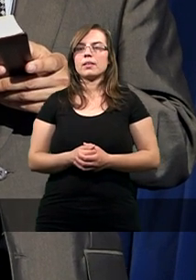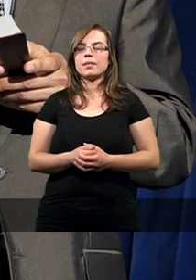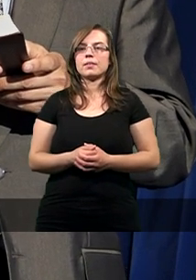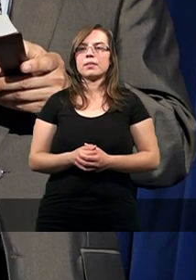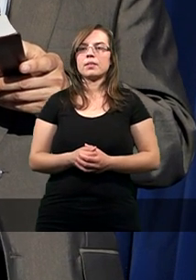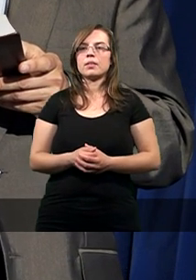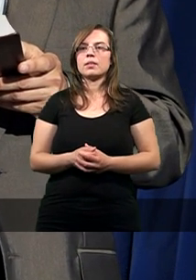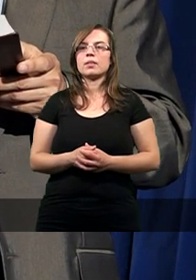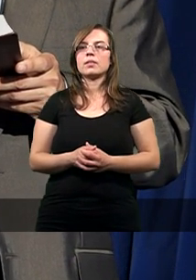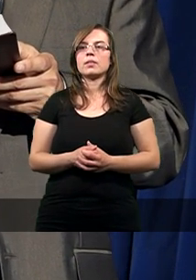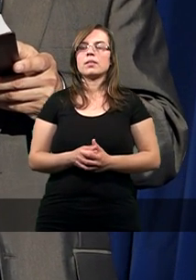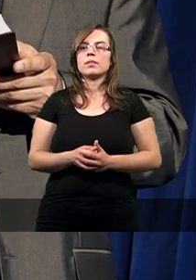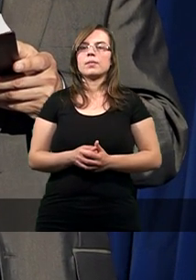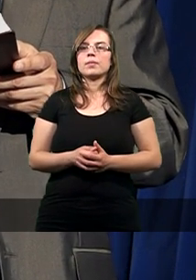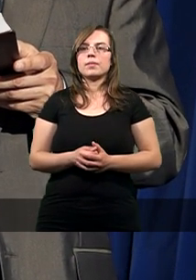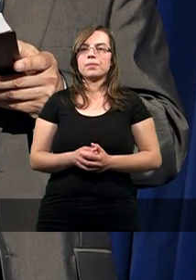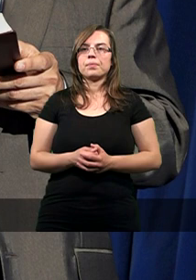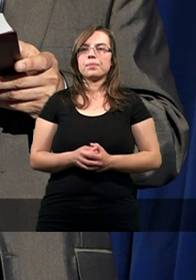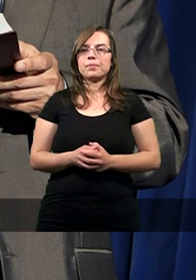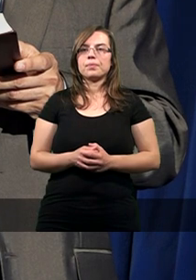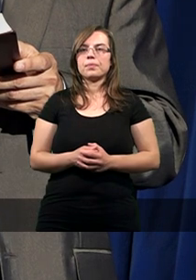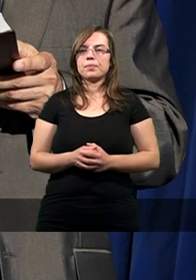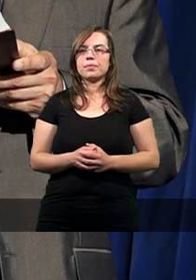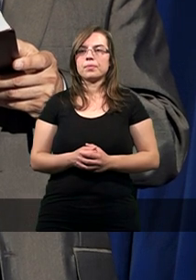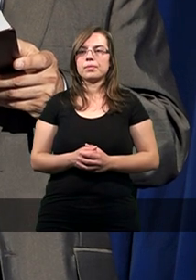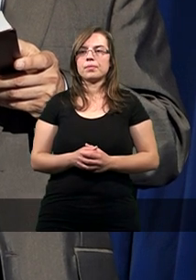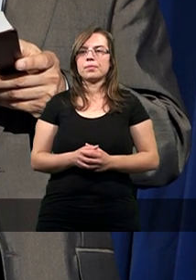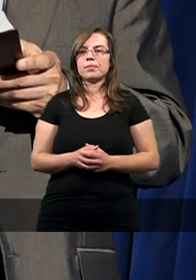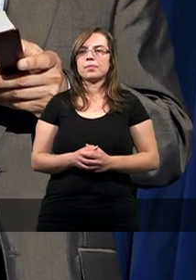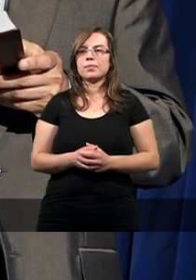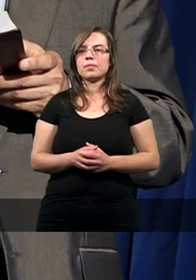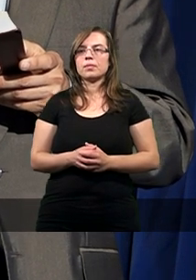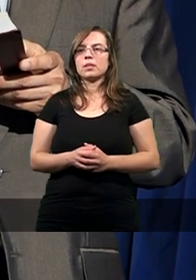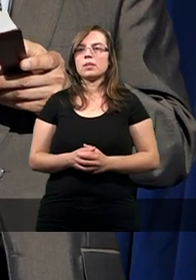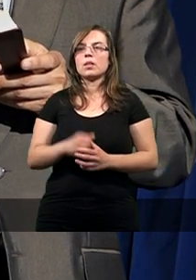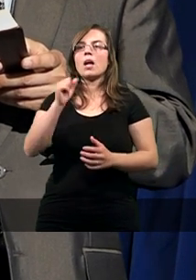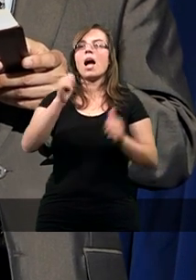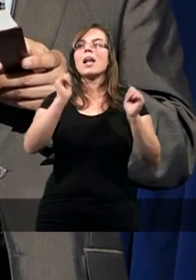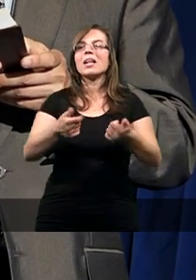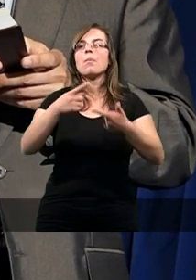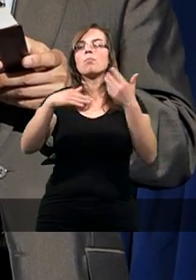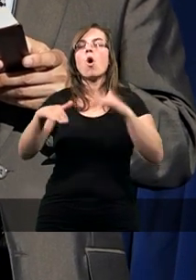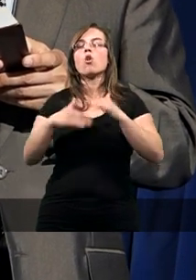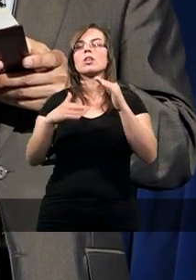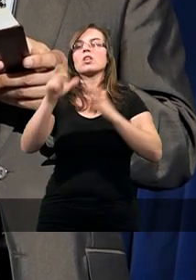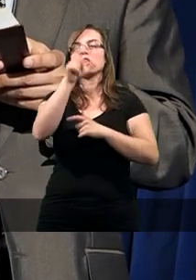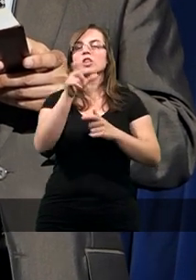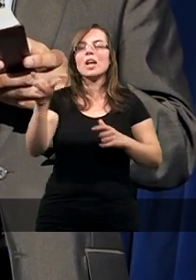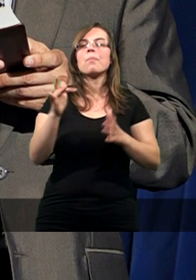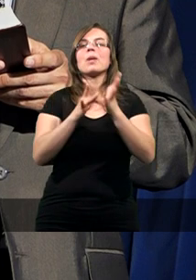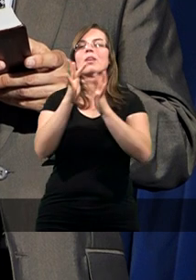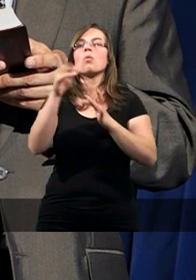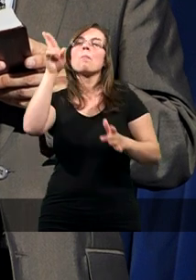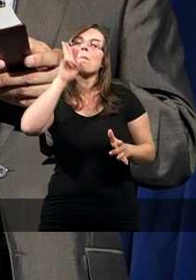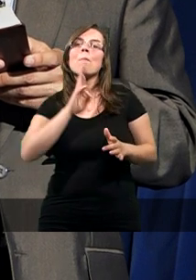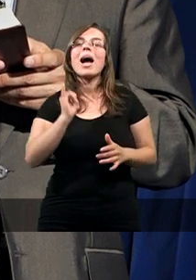mother and his mother's sister Mary the wife of Cleophas and Mary Magdalene. A stały pod krzyżem Jezusa